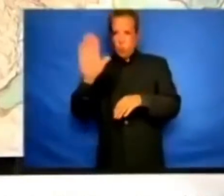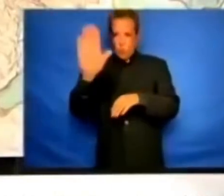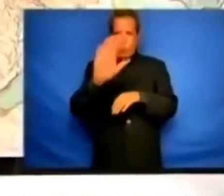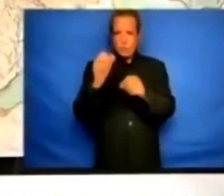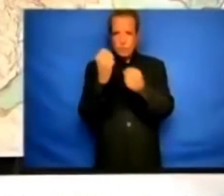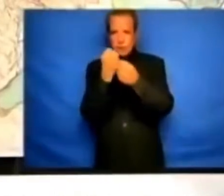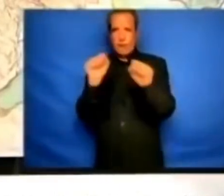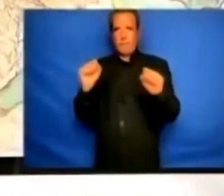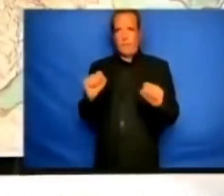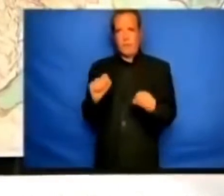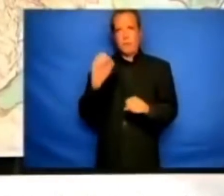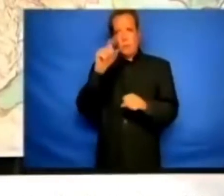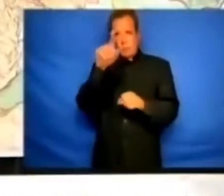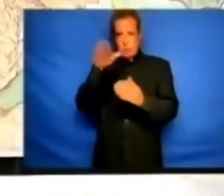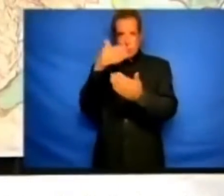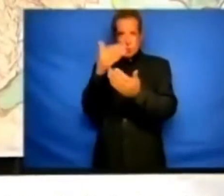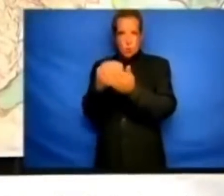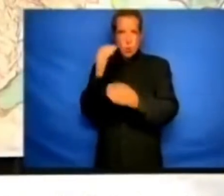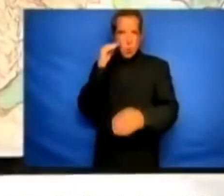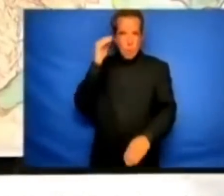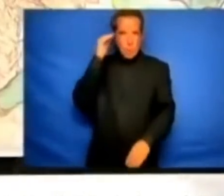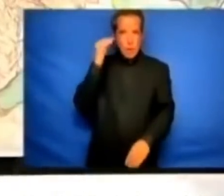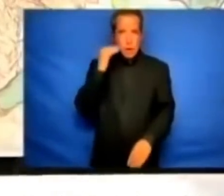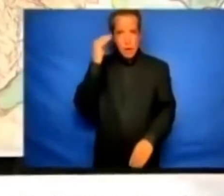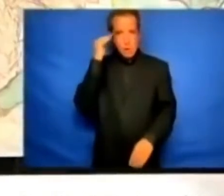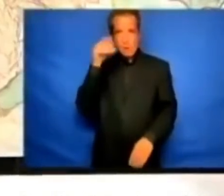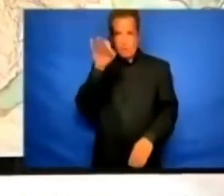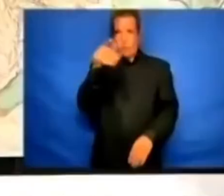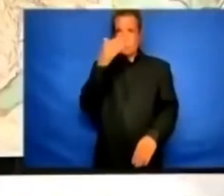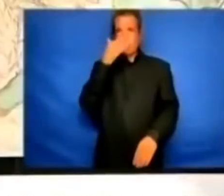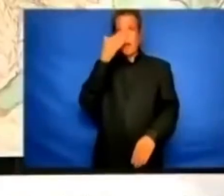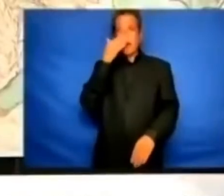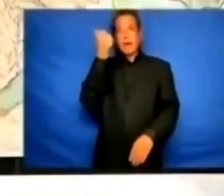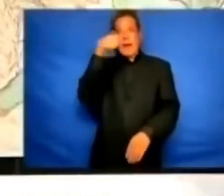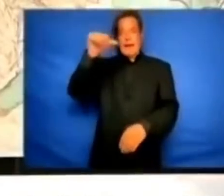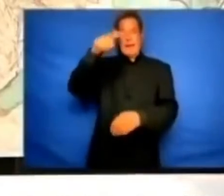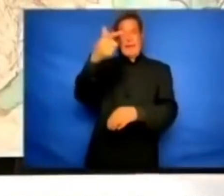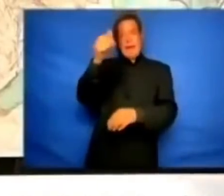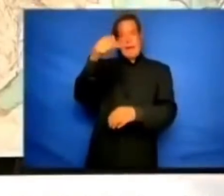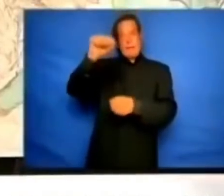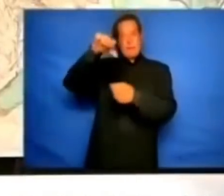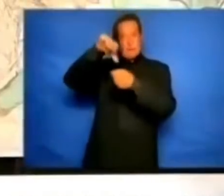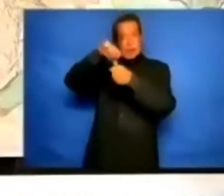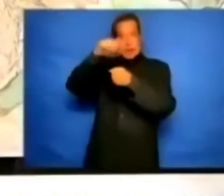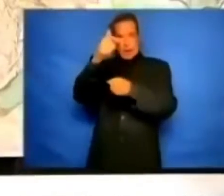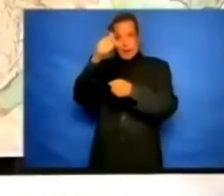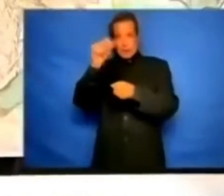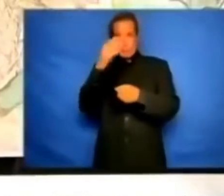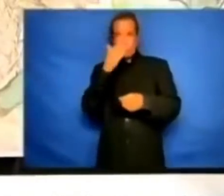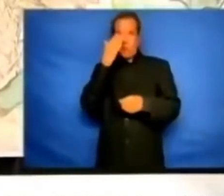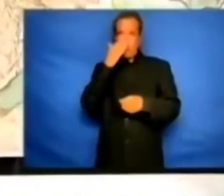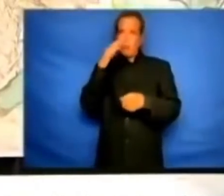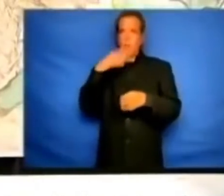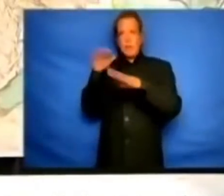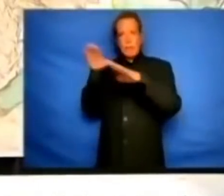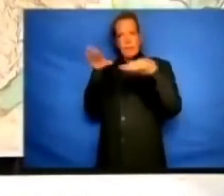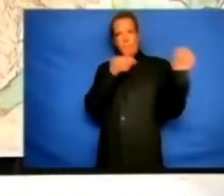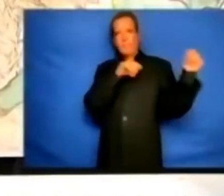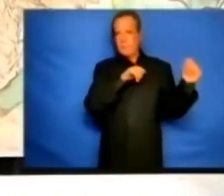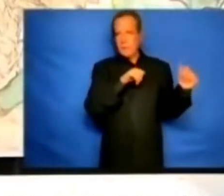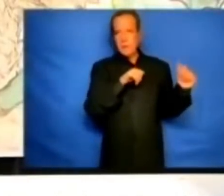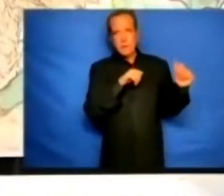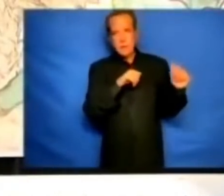when you get home, if you smell gas or if you suspect a gas leak, please leave the area you're in, leave the building you're in,